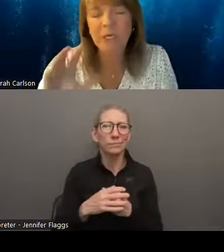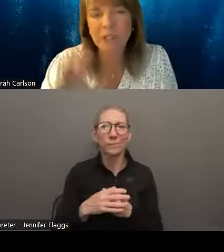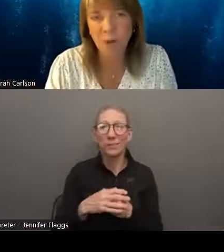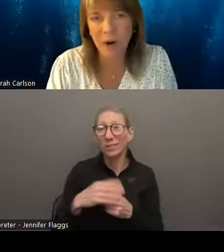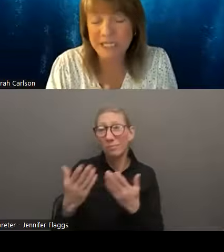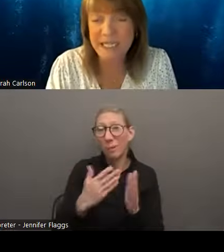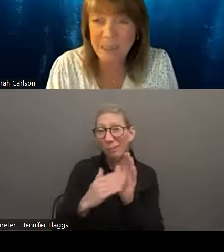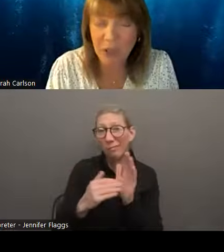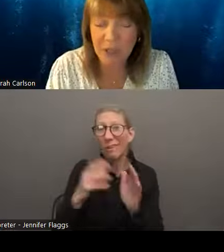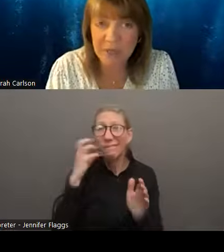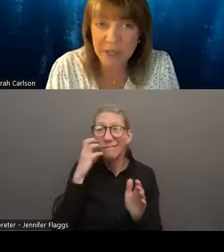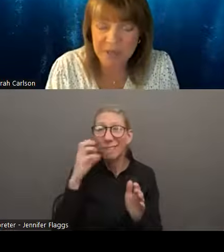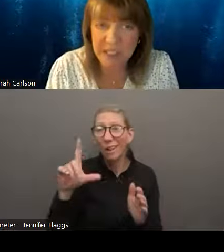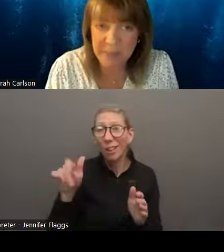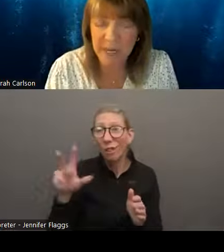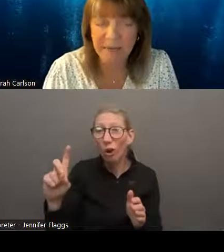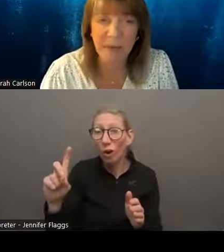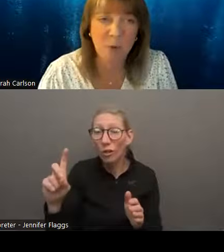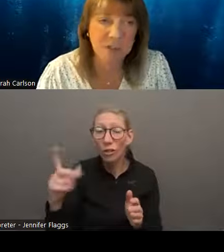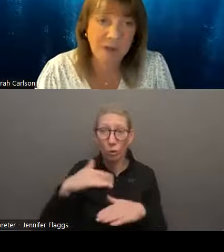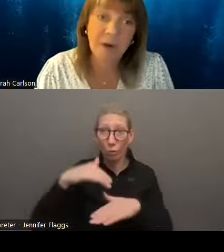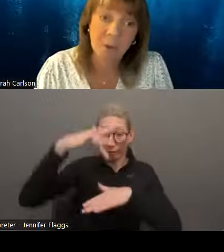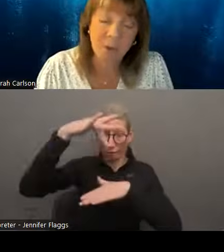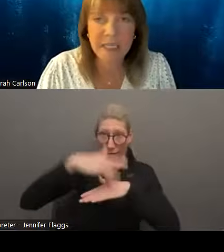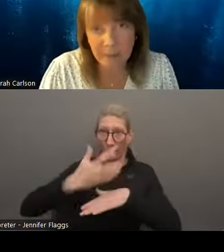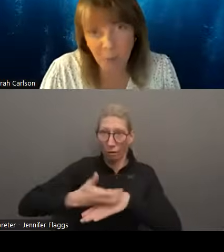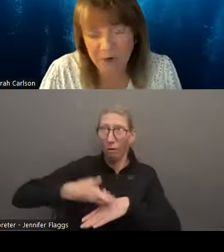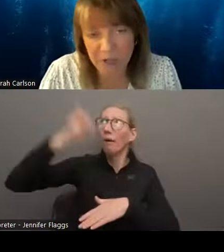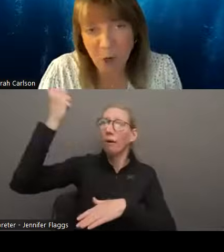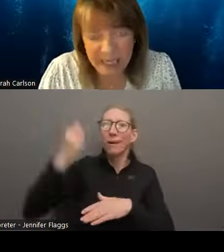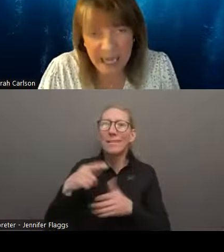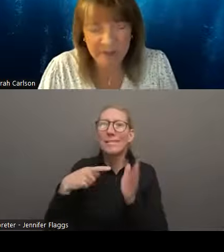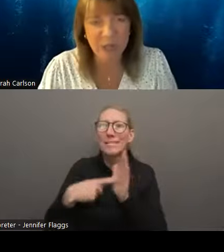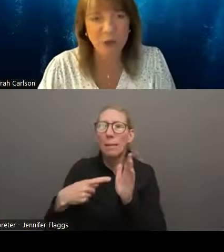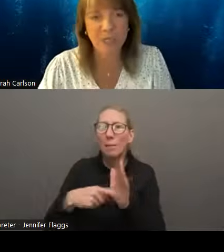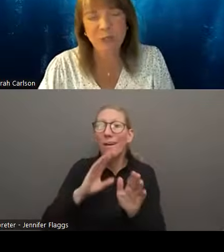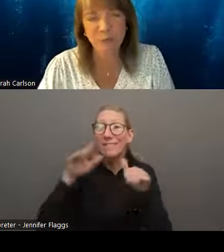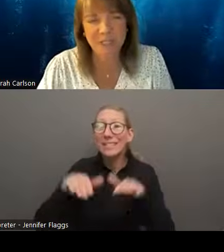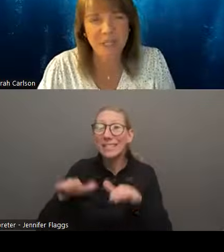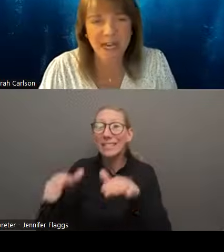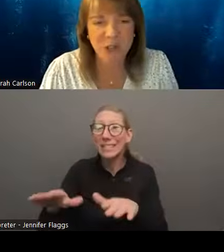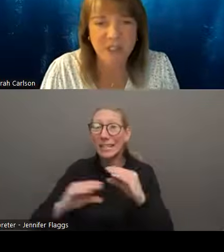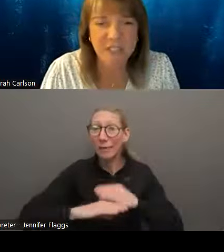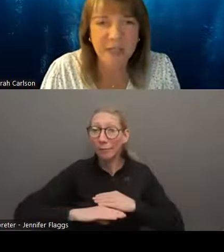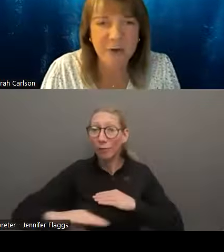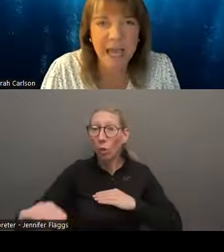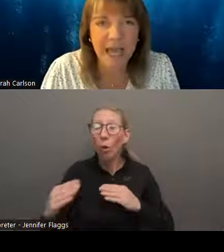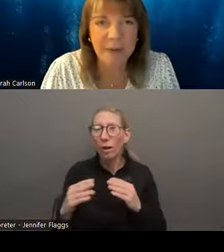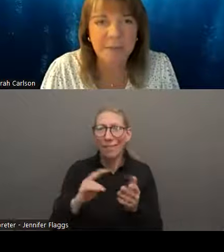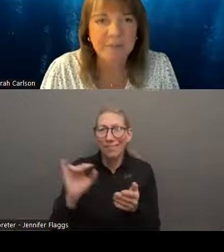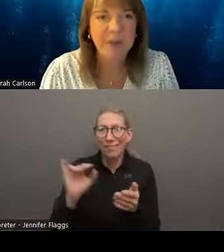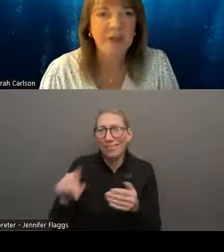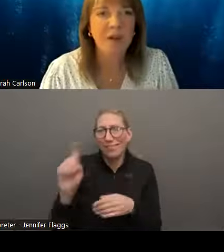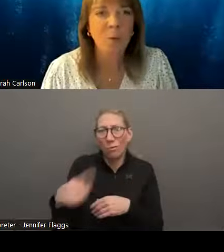lard, to grab a sample of the seabed. And that was really one of the only navigational instruments that ancient sailors